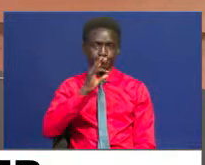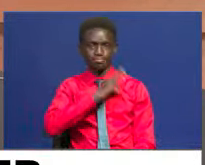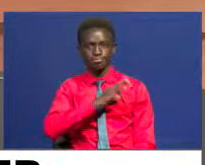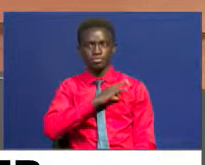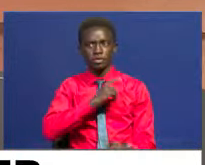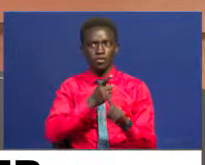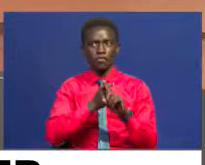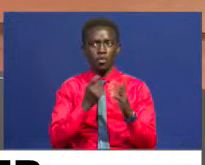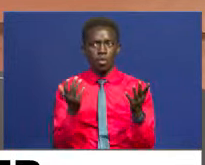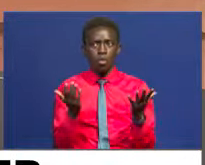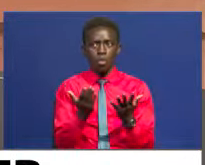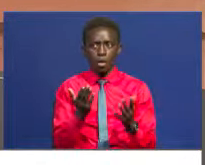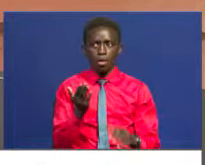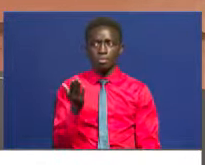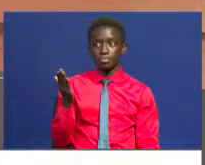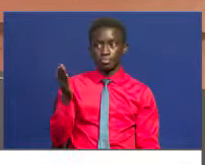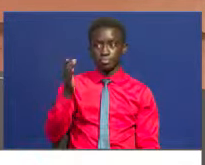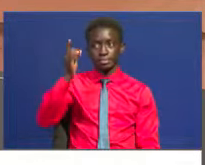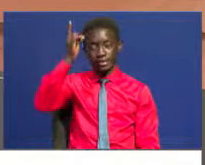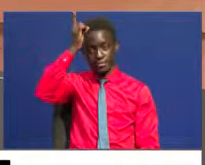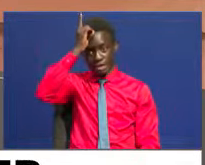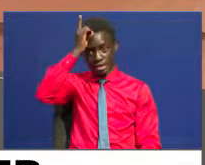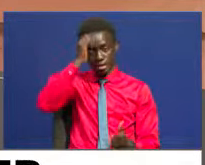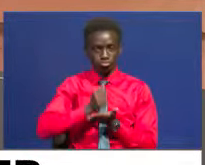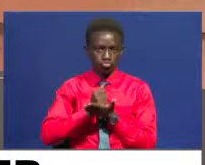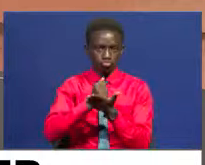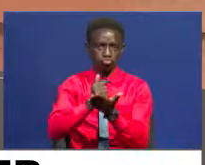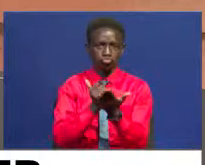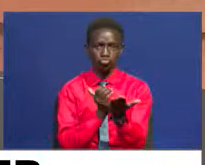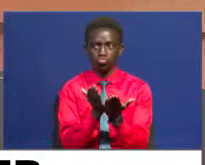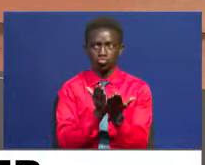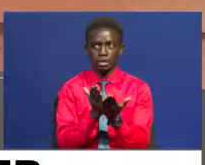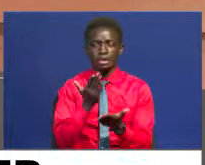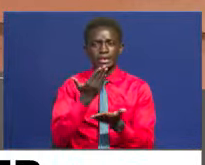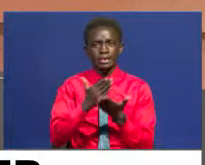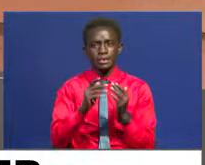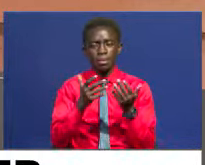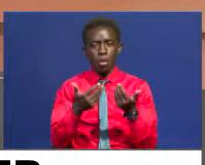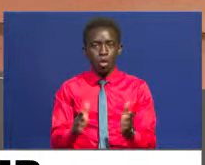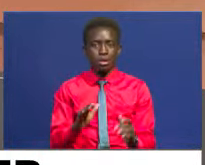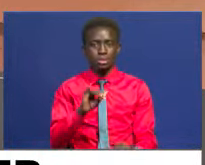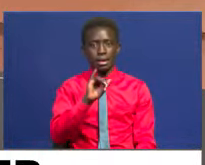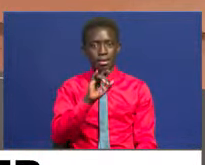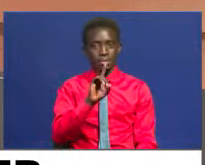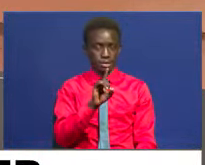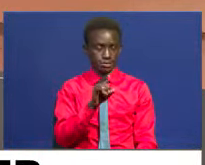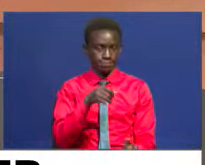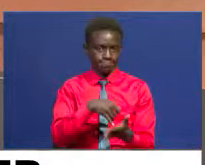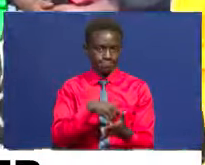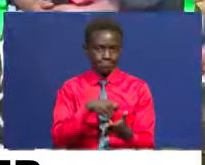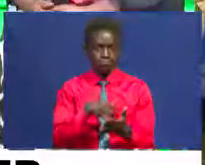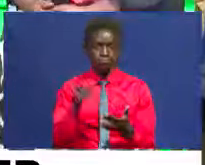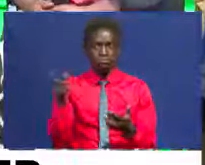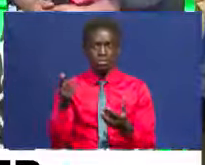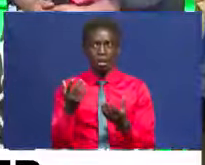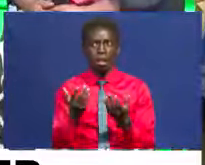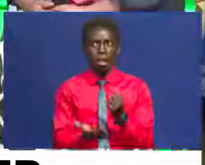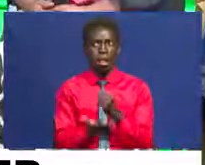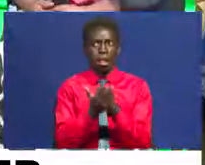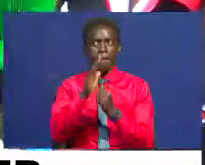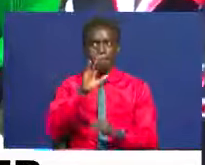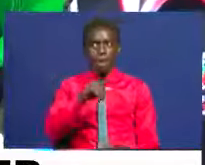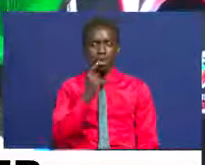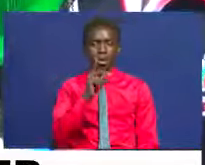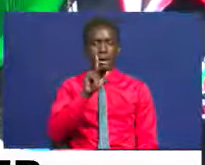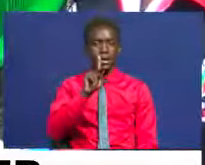services after a majority of them lost their identification documents. The exercise that was led by philanthropist Stanley Kamau of